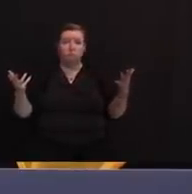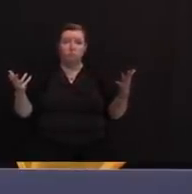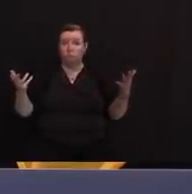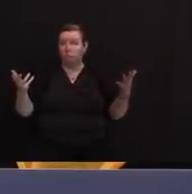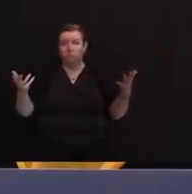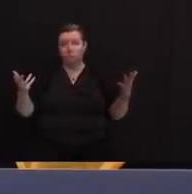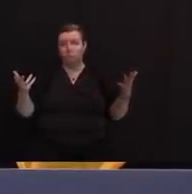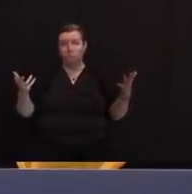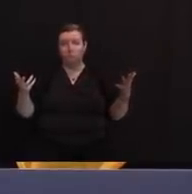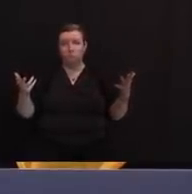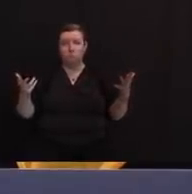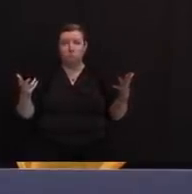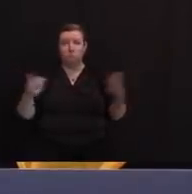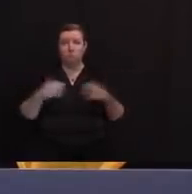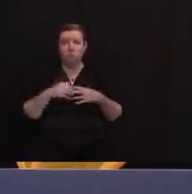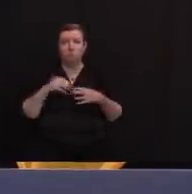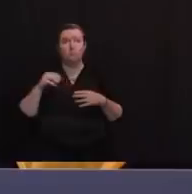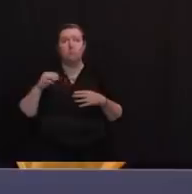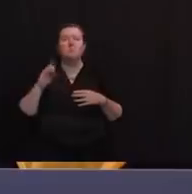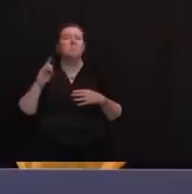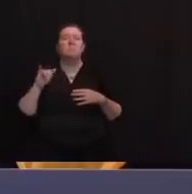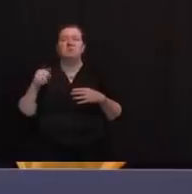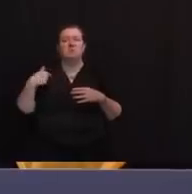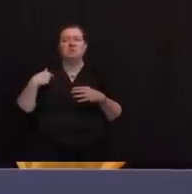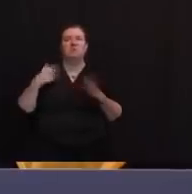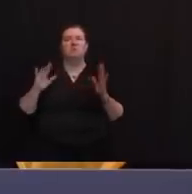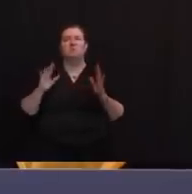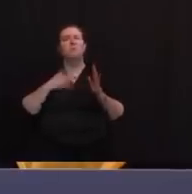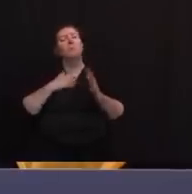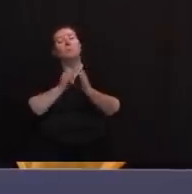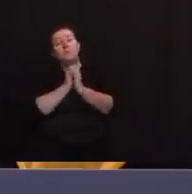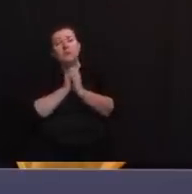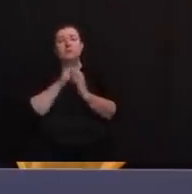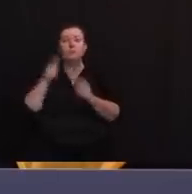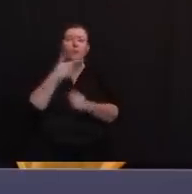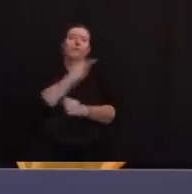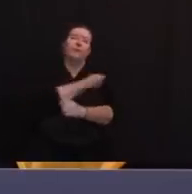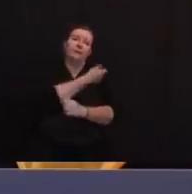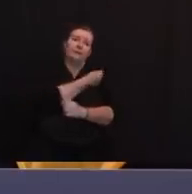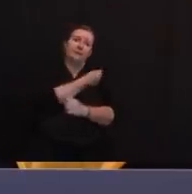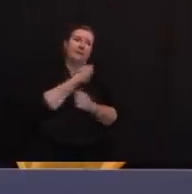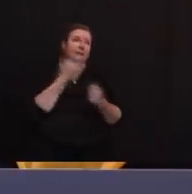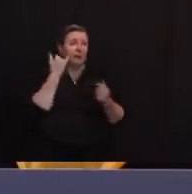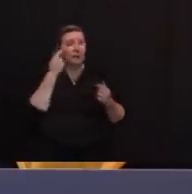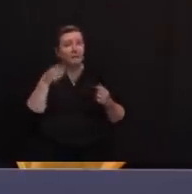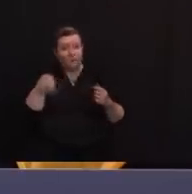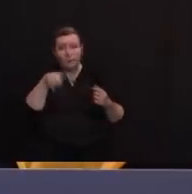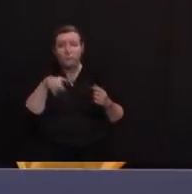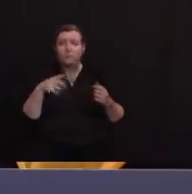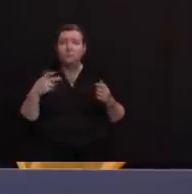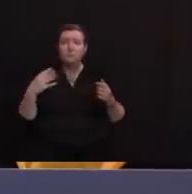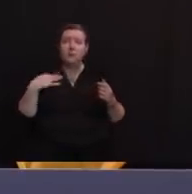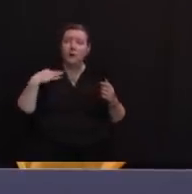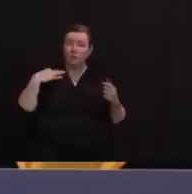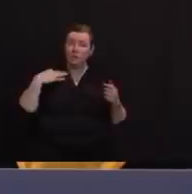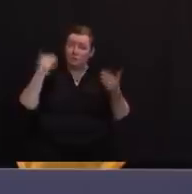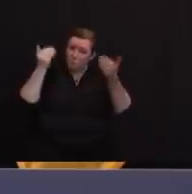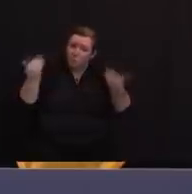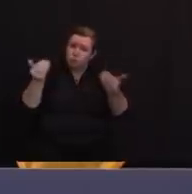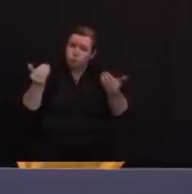I just want people to get vaccinated. Yeah, if you're eligible, get vaccinated. That's a good way to put it. And we'll come back to you on I think we owe you